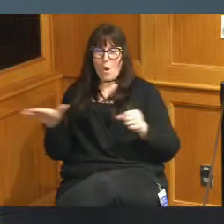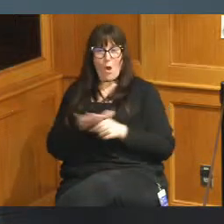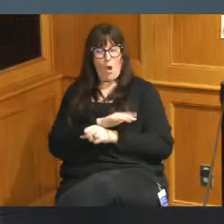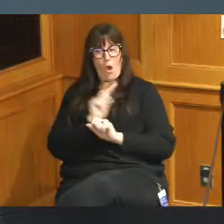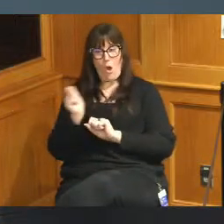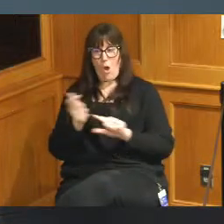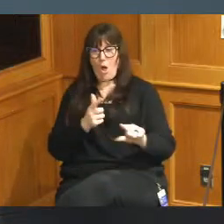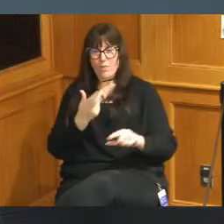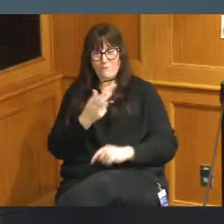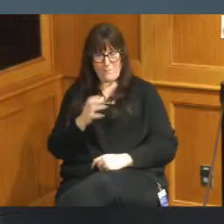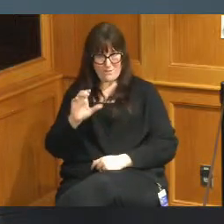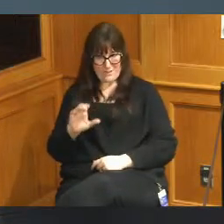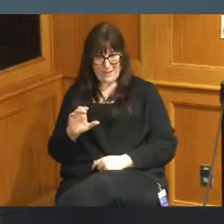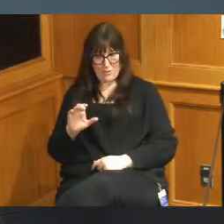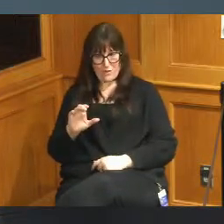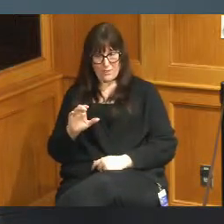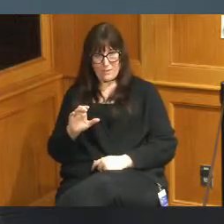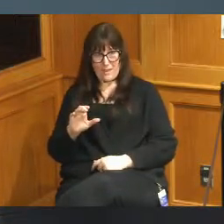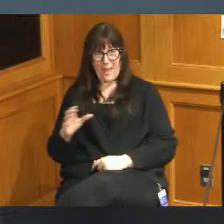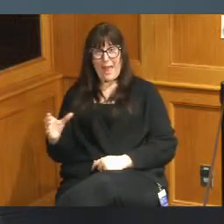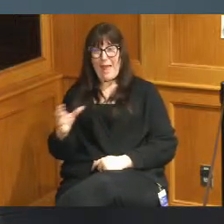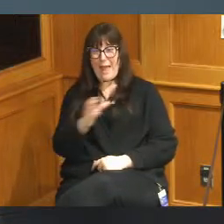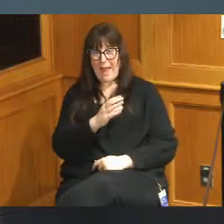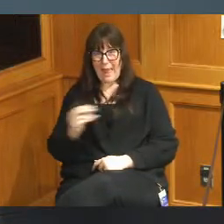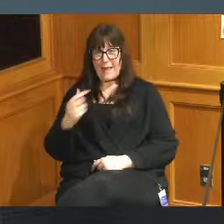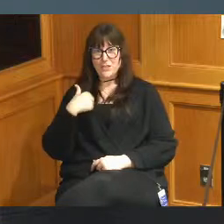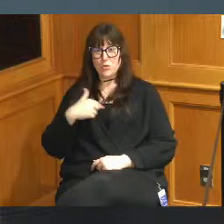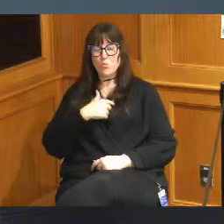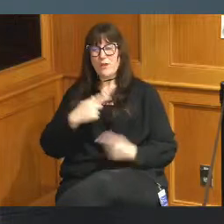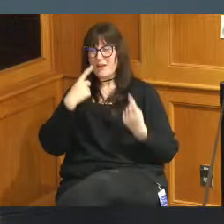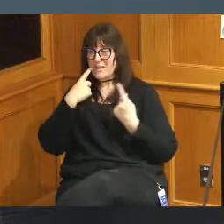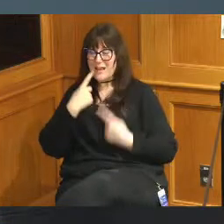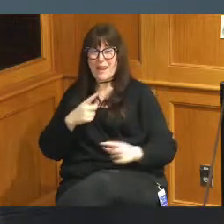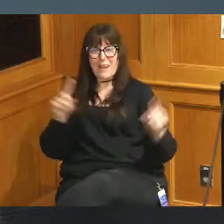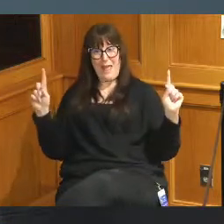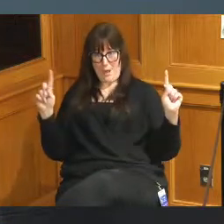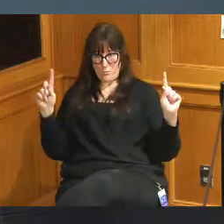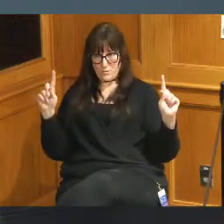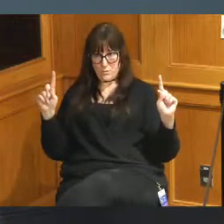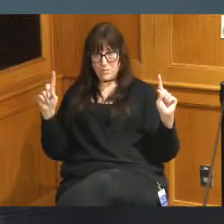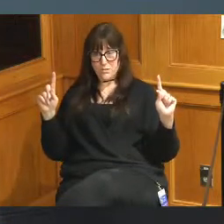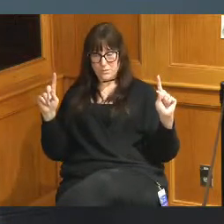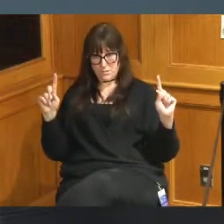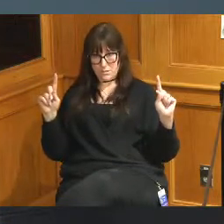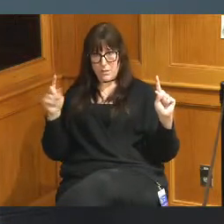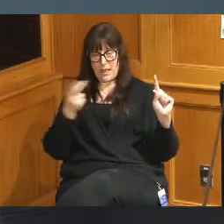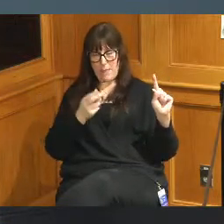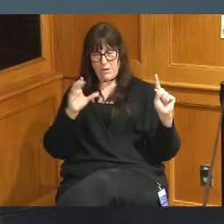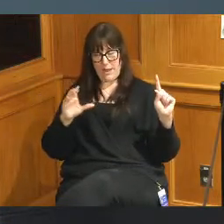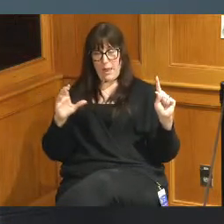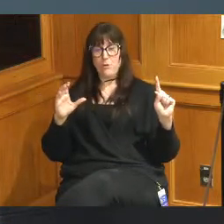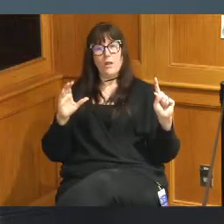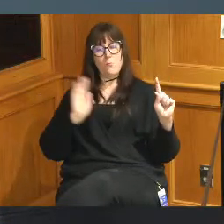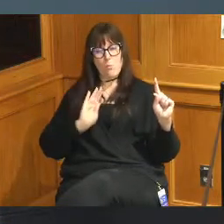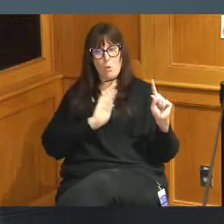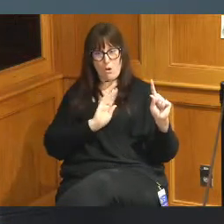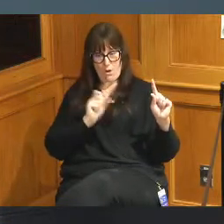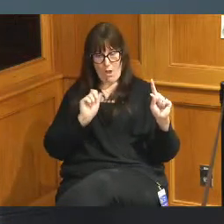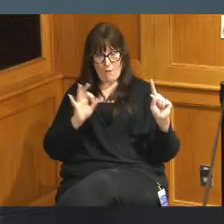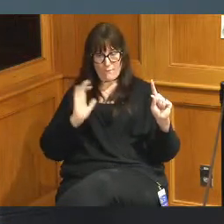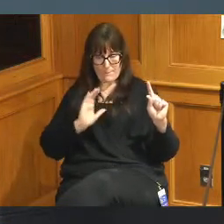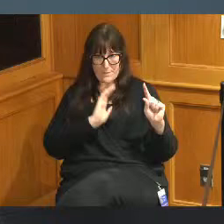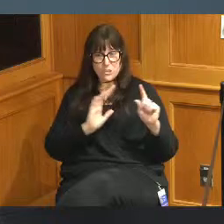County. Be it further proclaimed that the Board of Hamilton County Commissioners